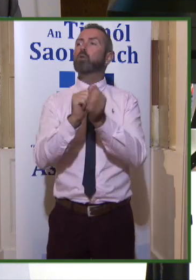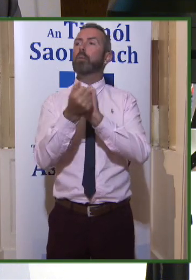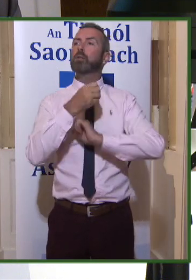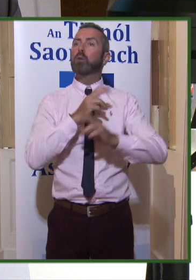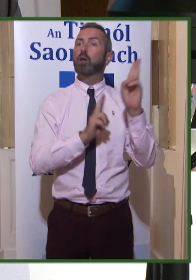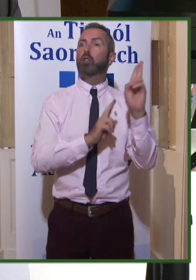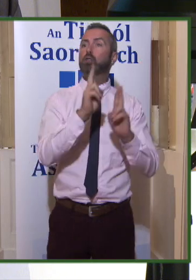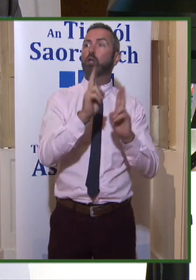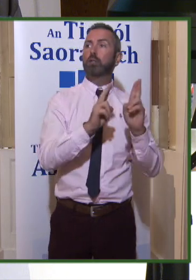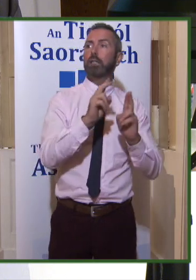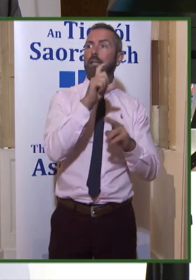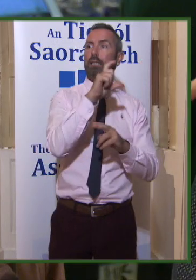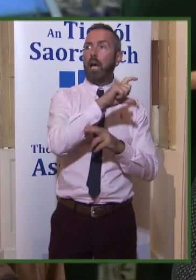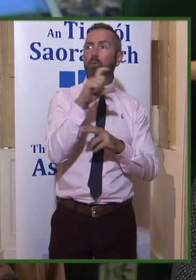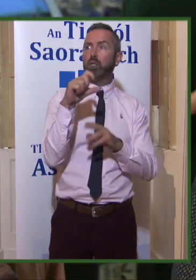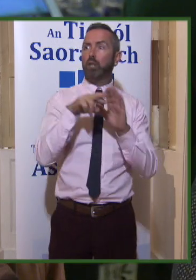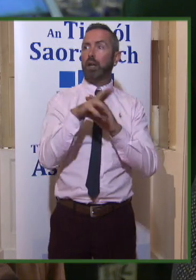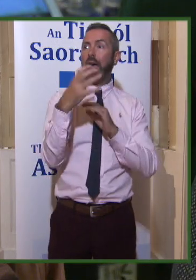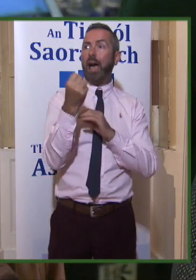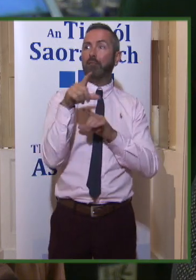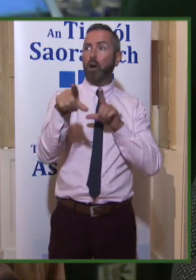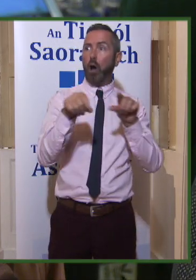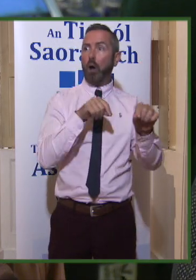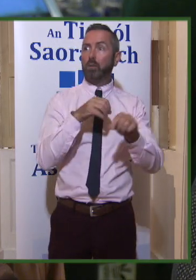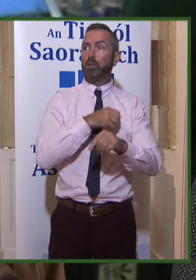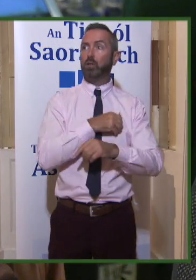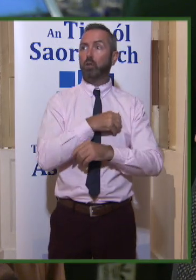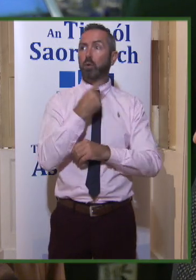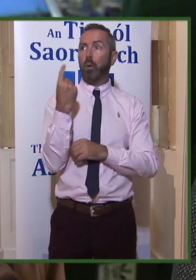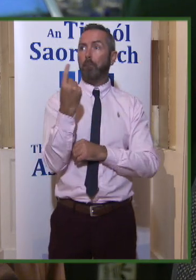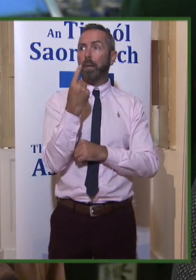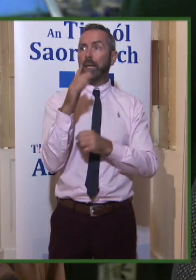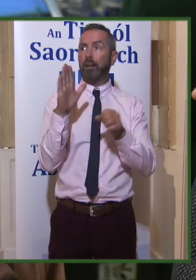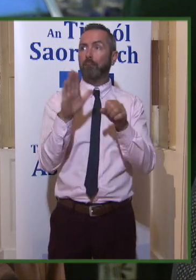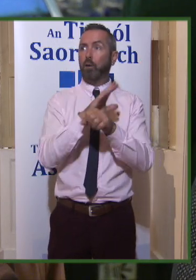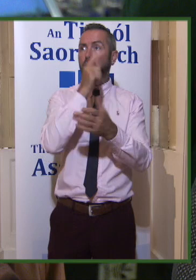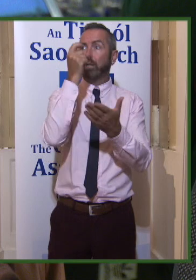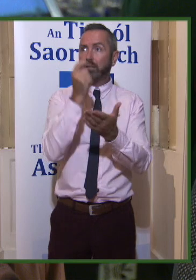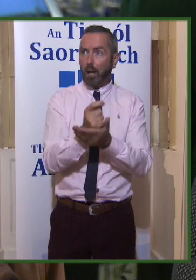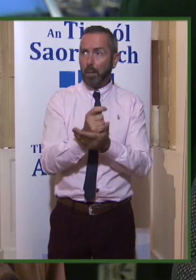should councillors have the option of full-time ?